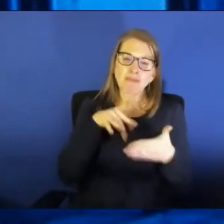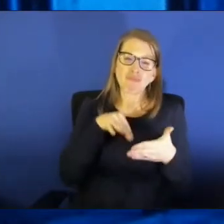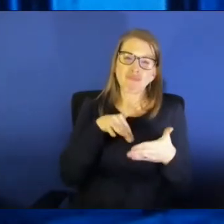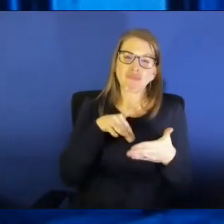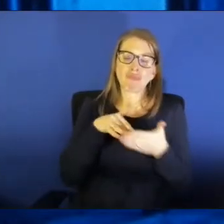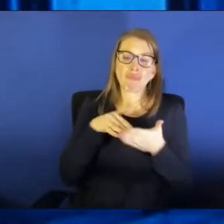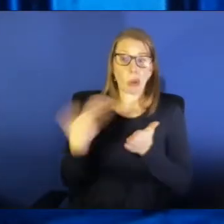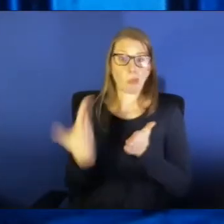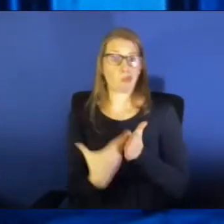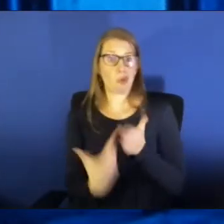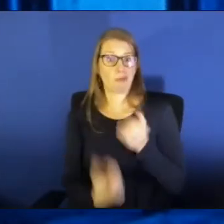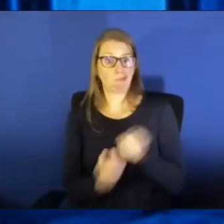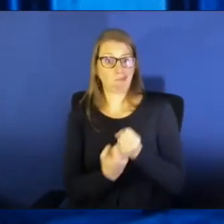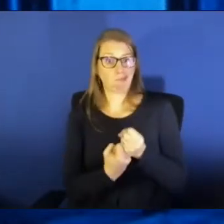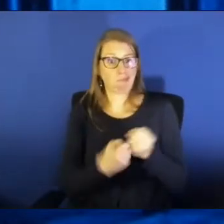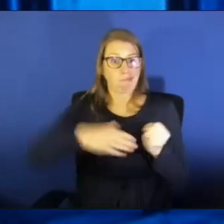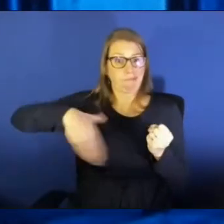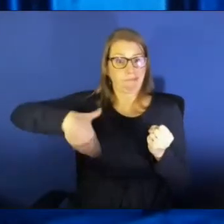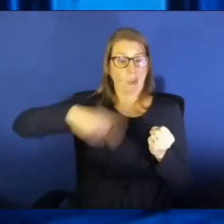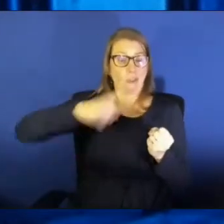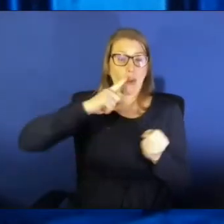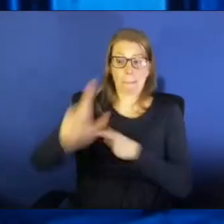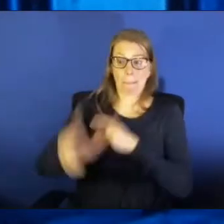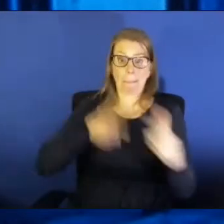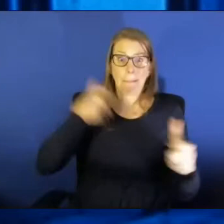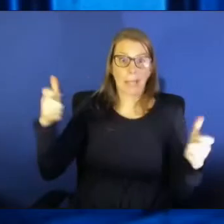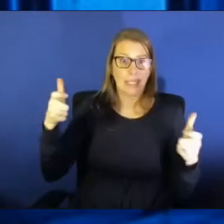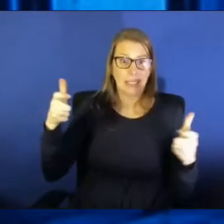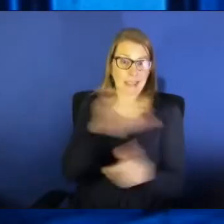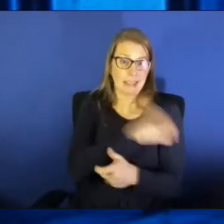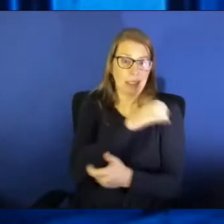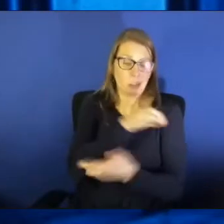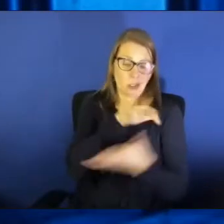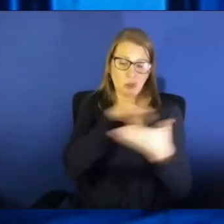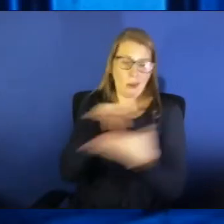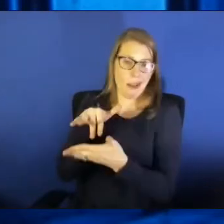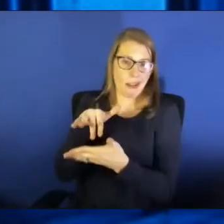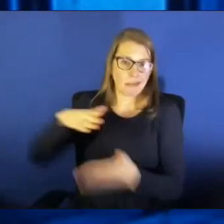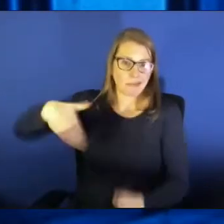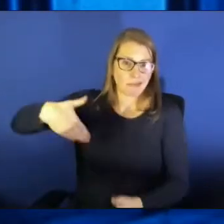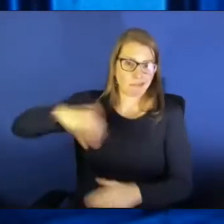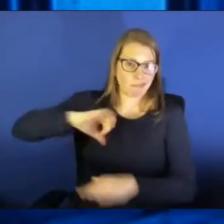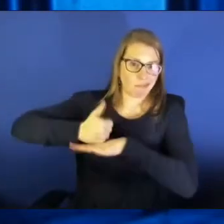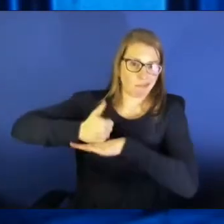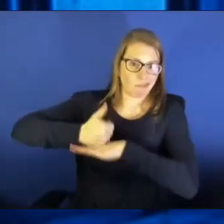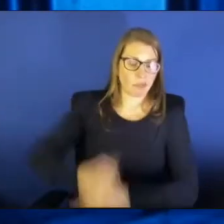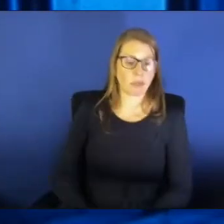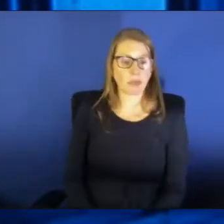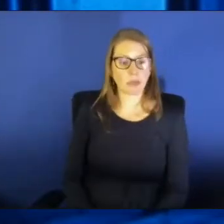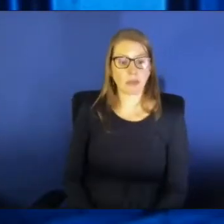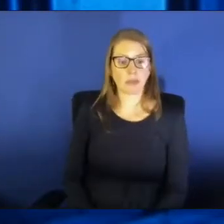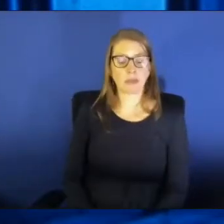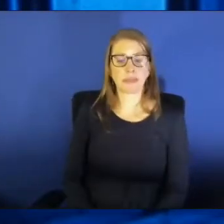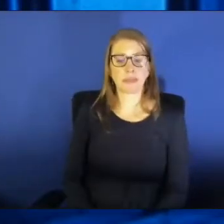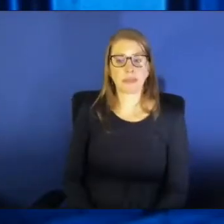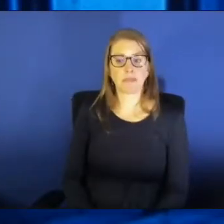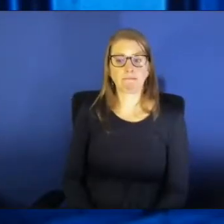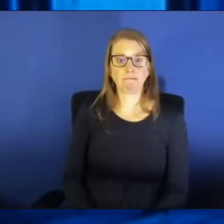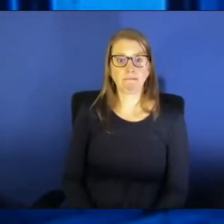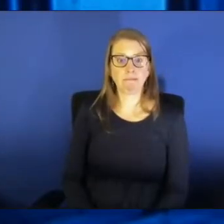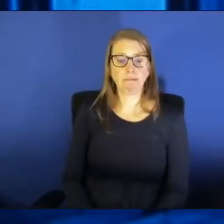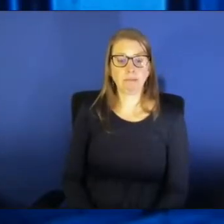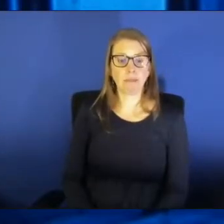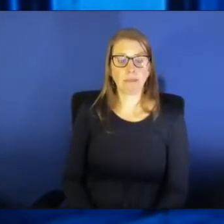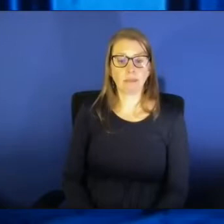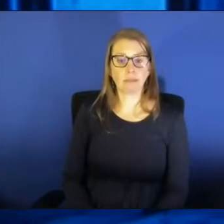larger clinical trial setting. And sometimes when you get a real positive trial like that with a